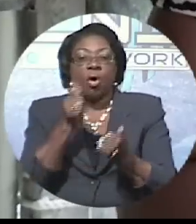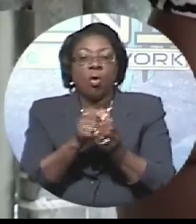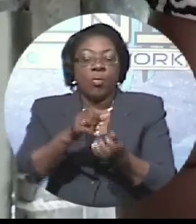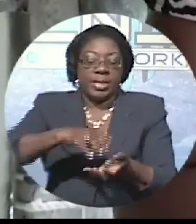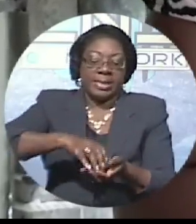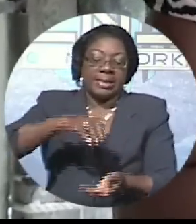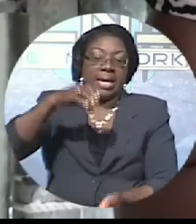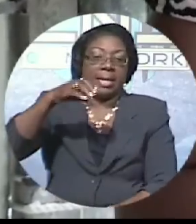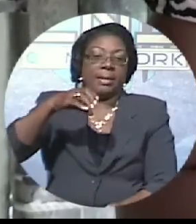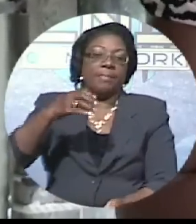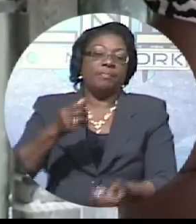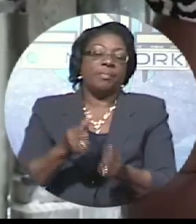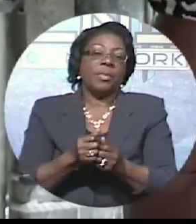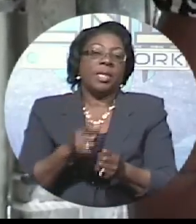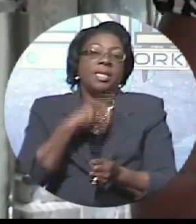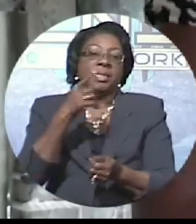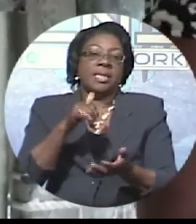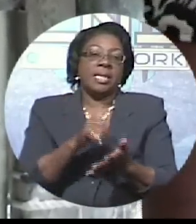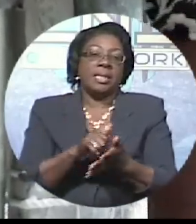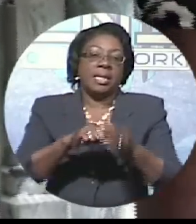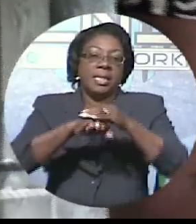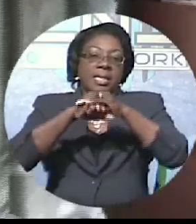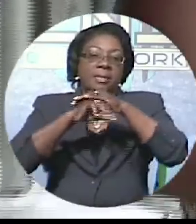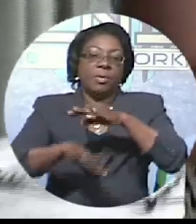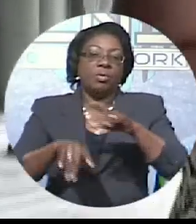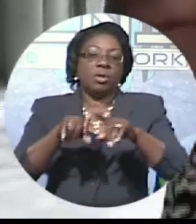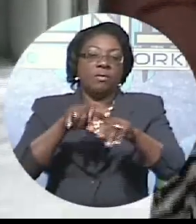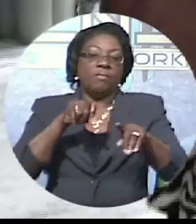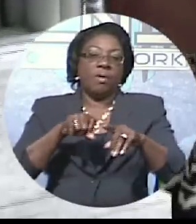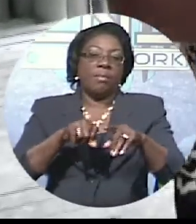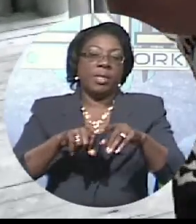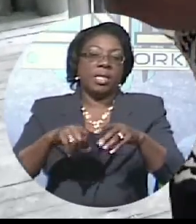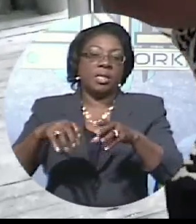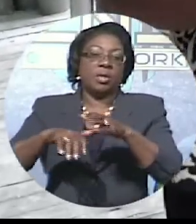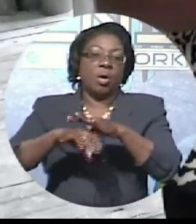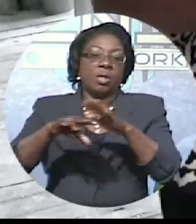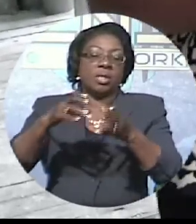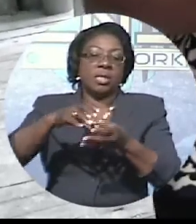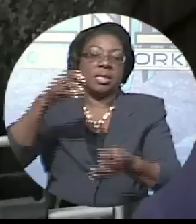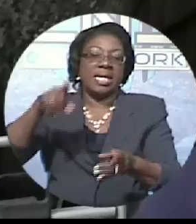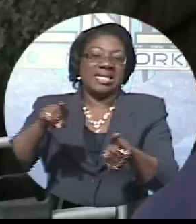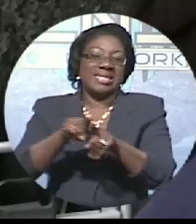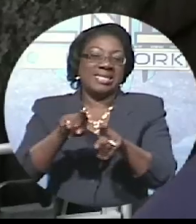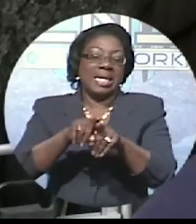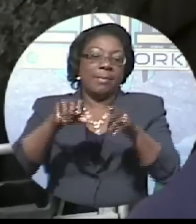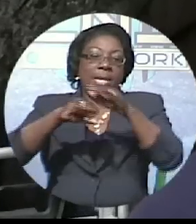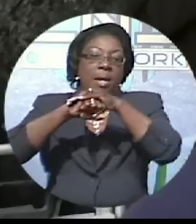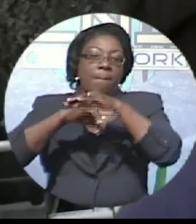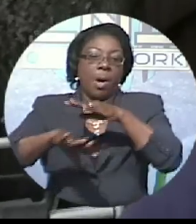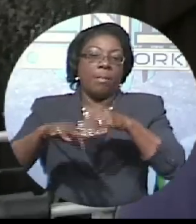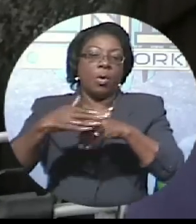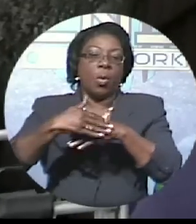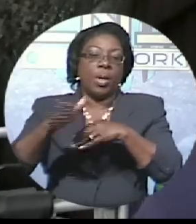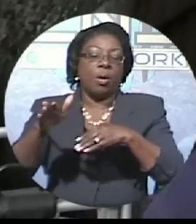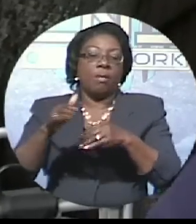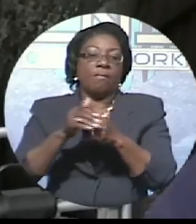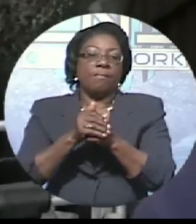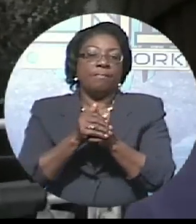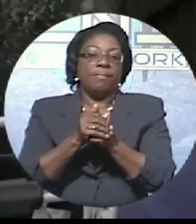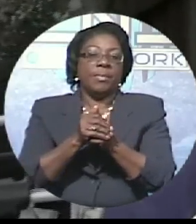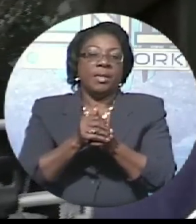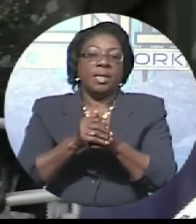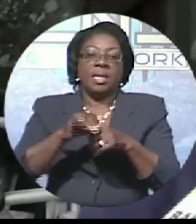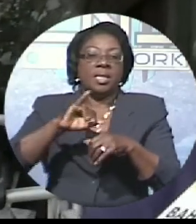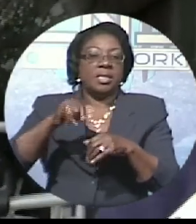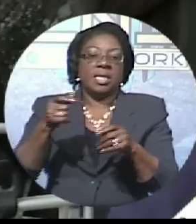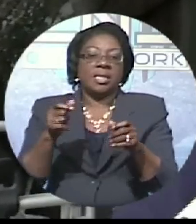Cove owner described the explosion from these oxygen tanks like a bomb going off. When a scuba tank explodes, I mean, it just